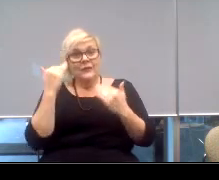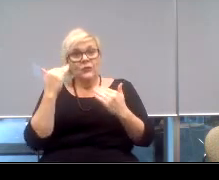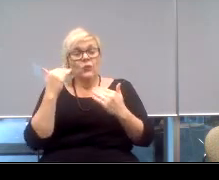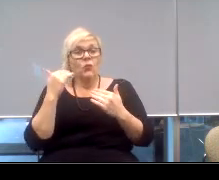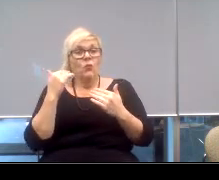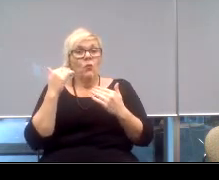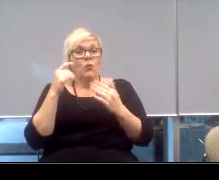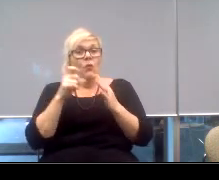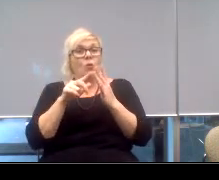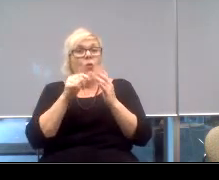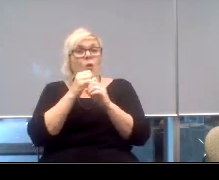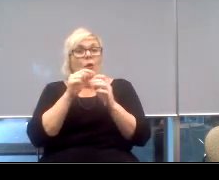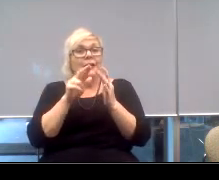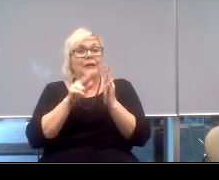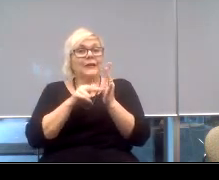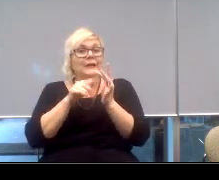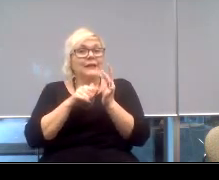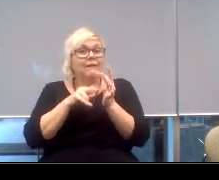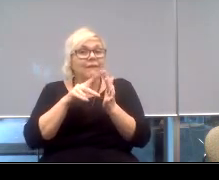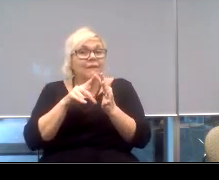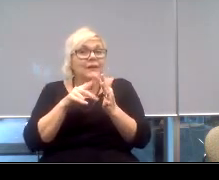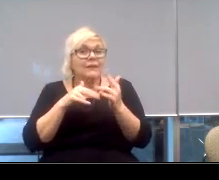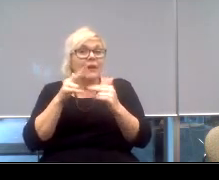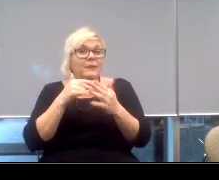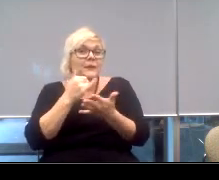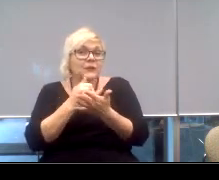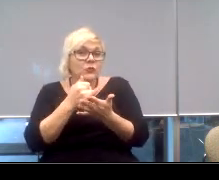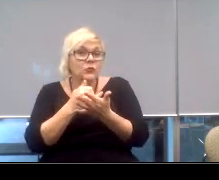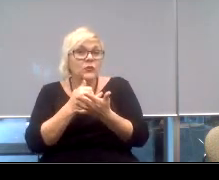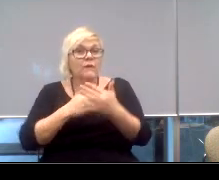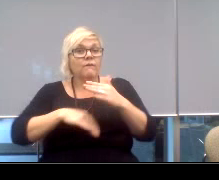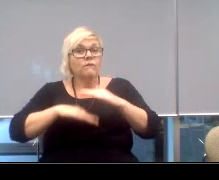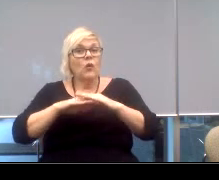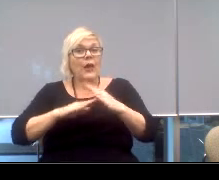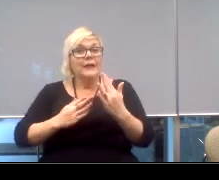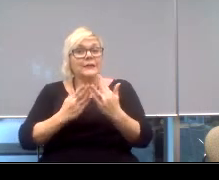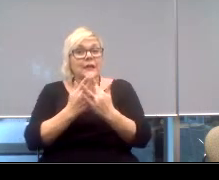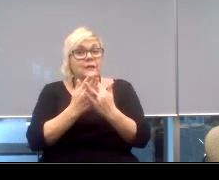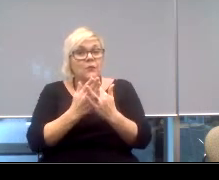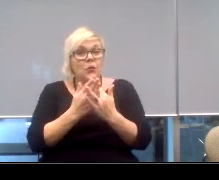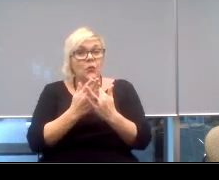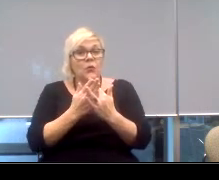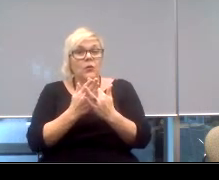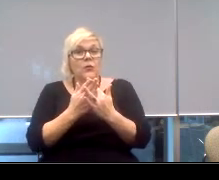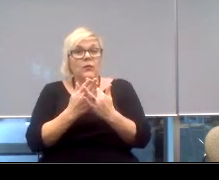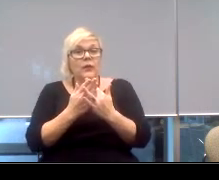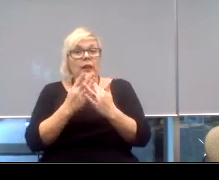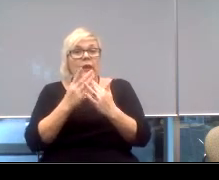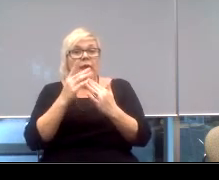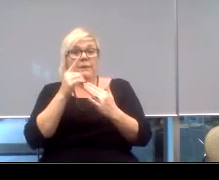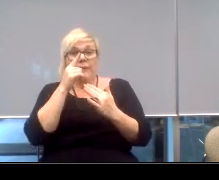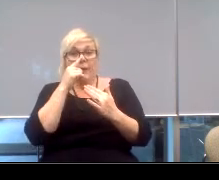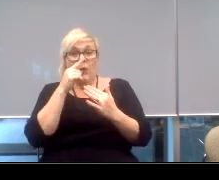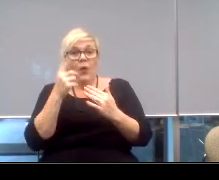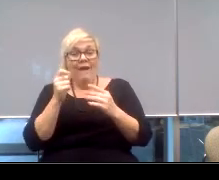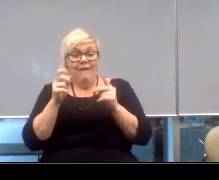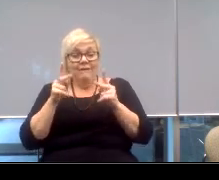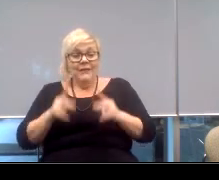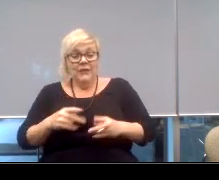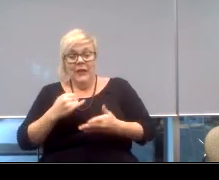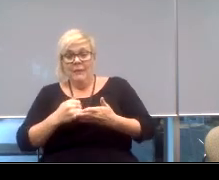cognitive impairment. Fully accessible, designed to incorporate a high level of physical access provision for people with significant